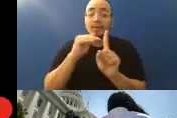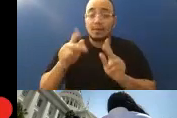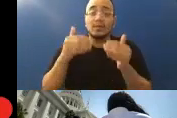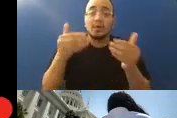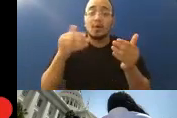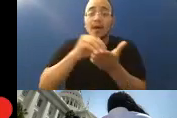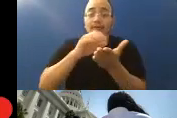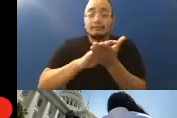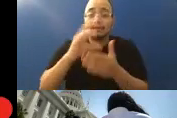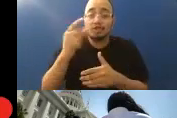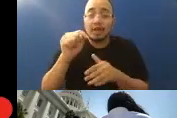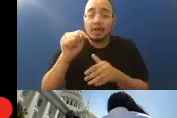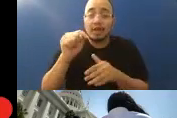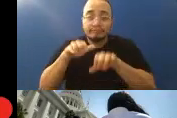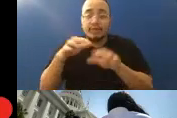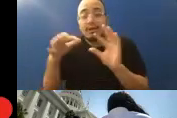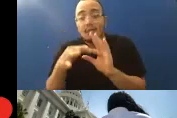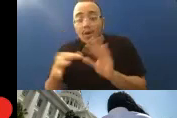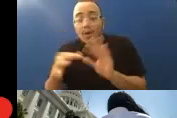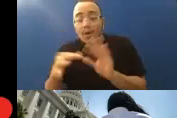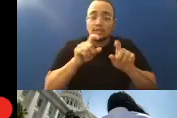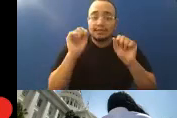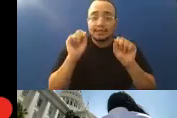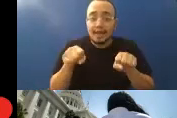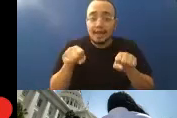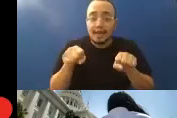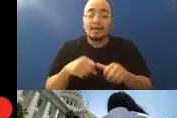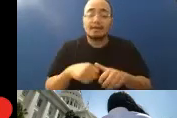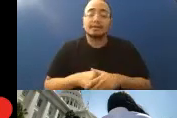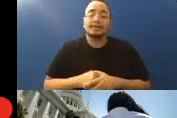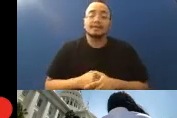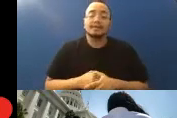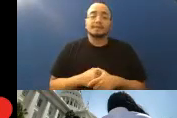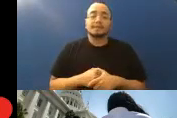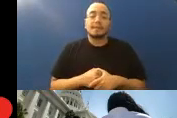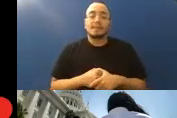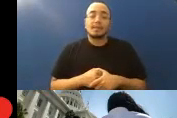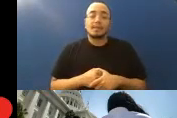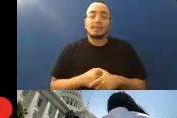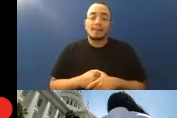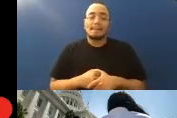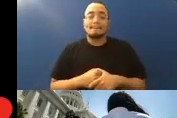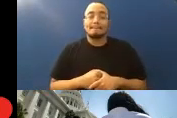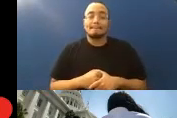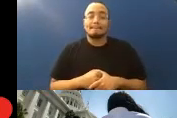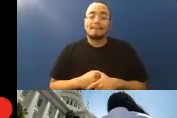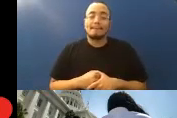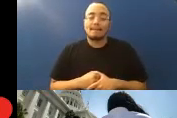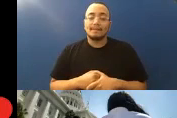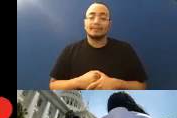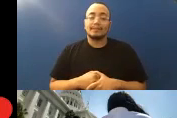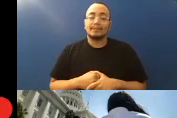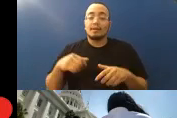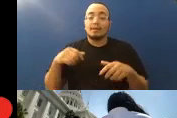your questions and comments. As tonight's discussion progresses, we will be reading them to our